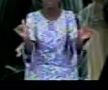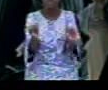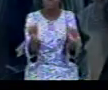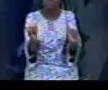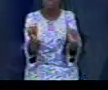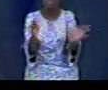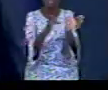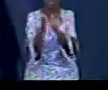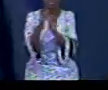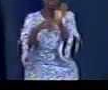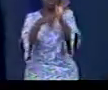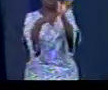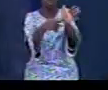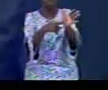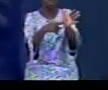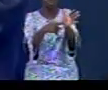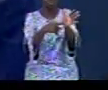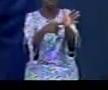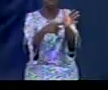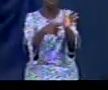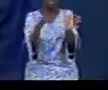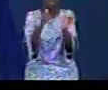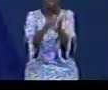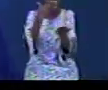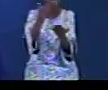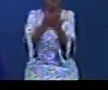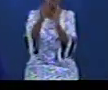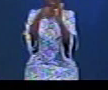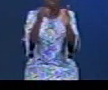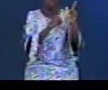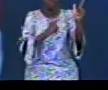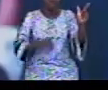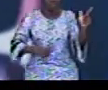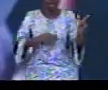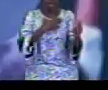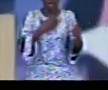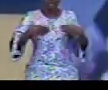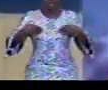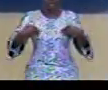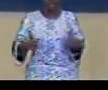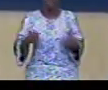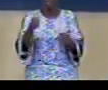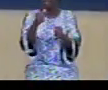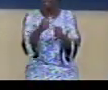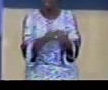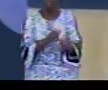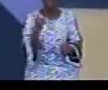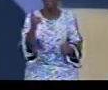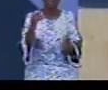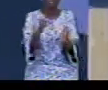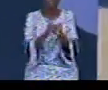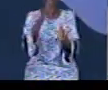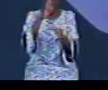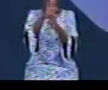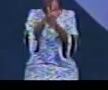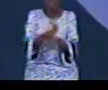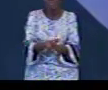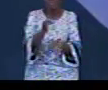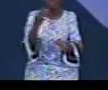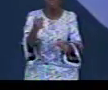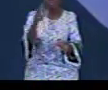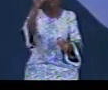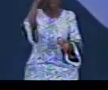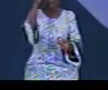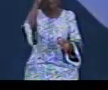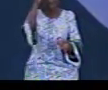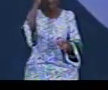Christ manifested the goodness of the Lord and healed everyone oppressed of the devil